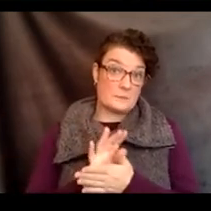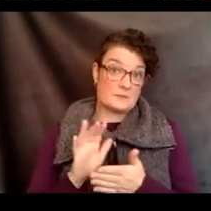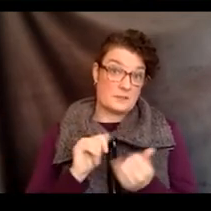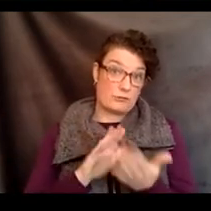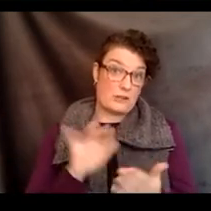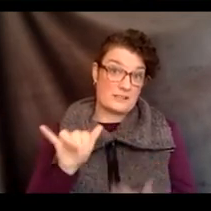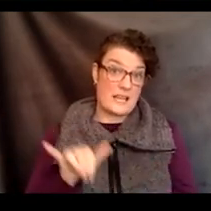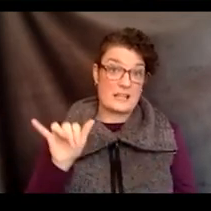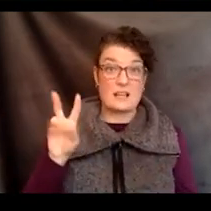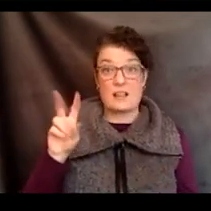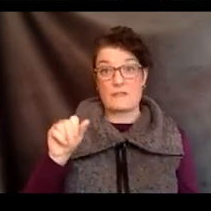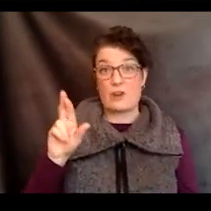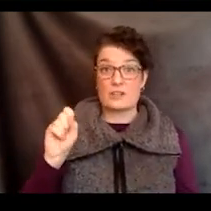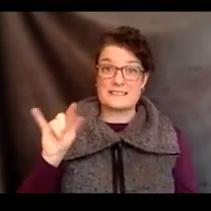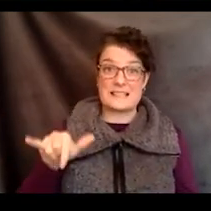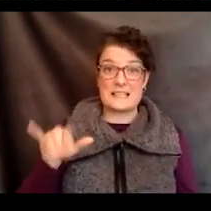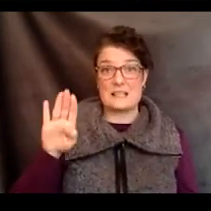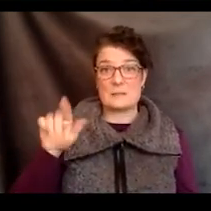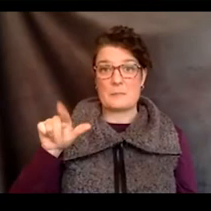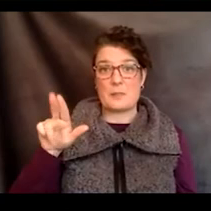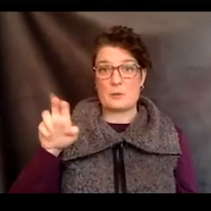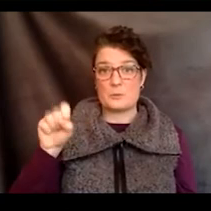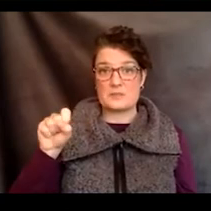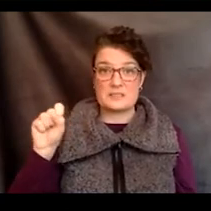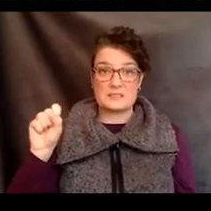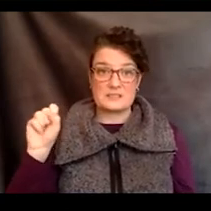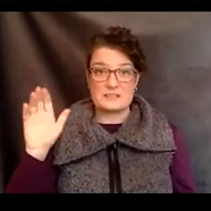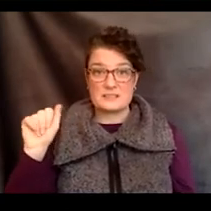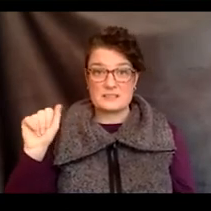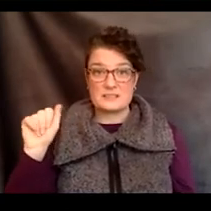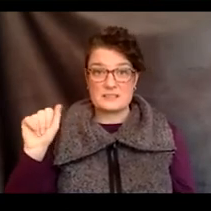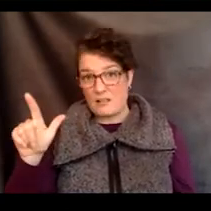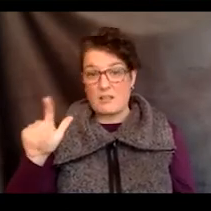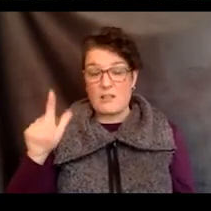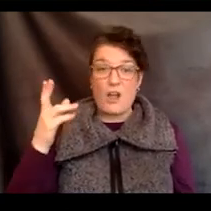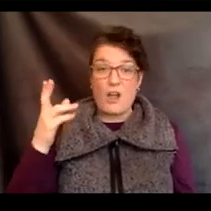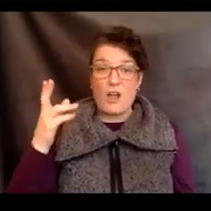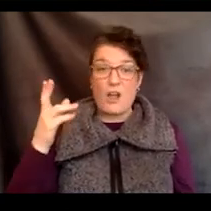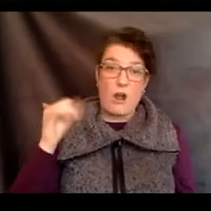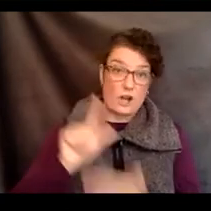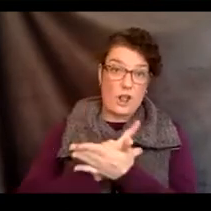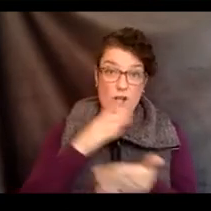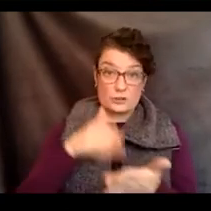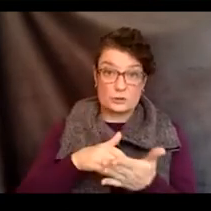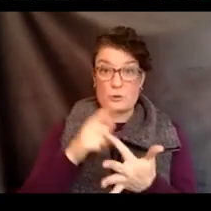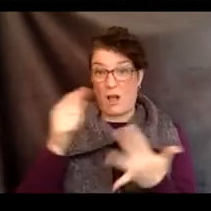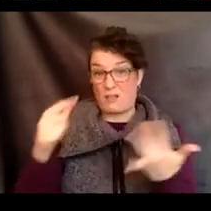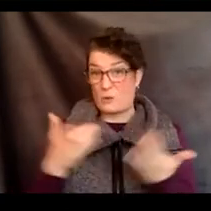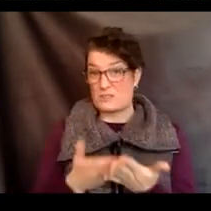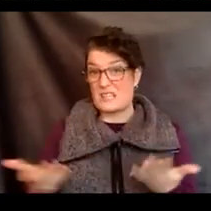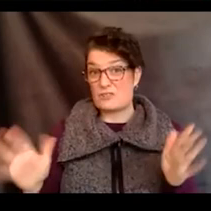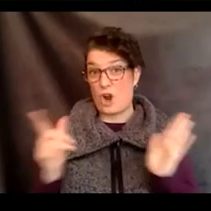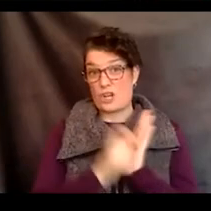know, the Varsity Blues scandal, the Harvard lawsuit, all of those things are written about a lot.